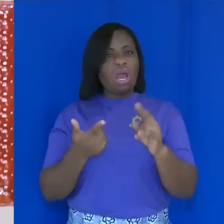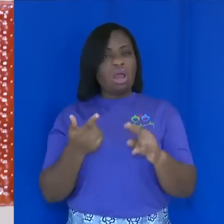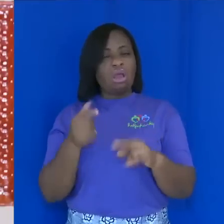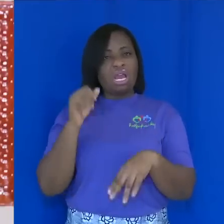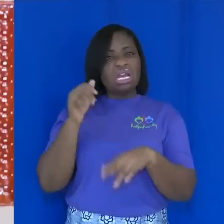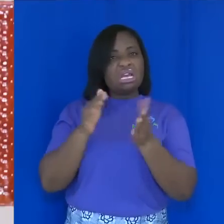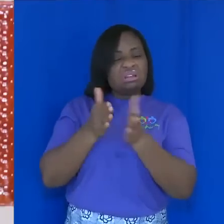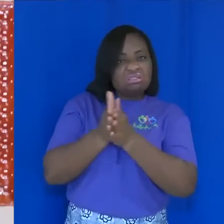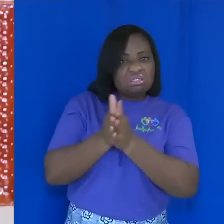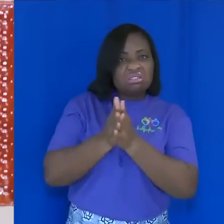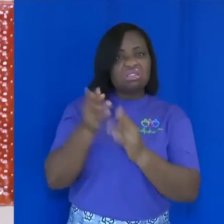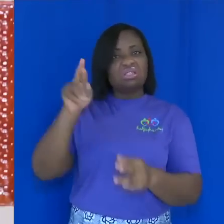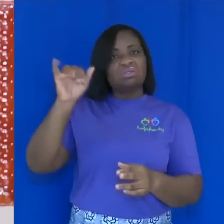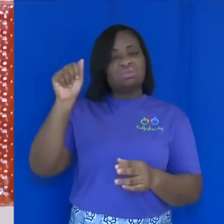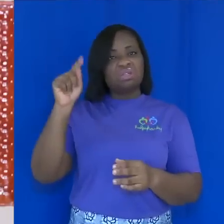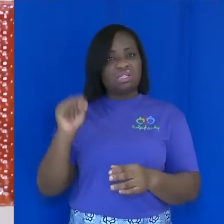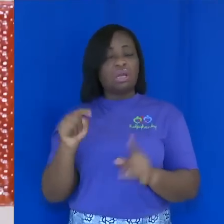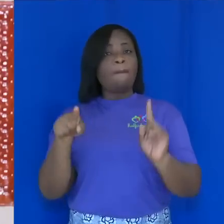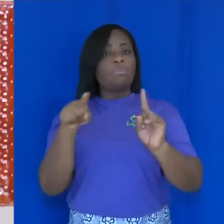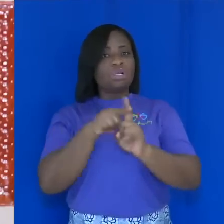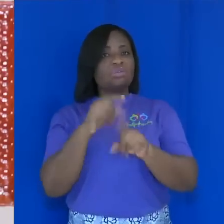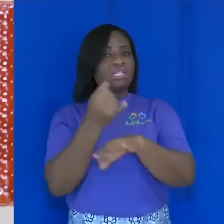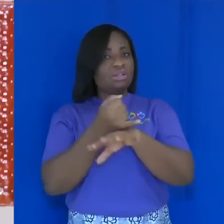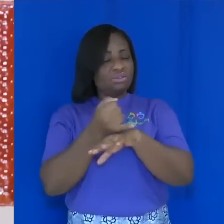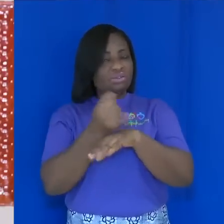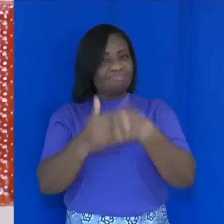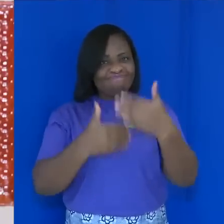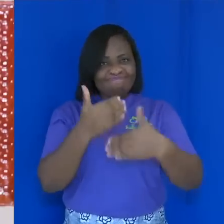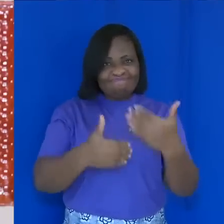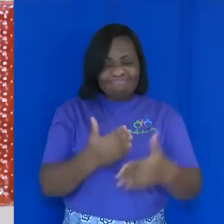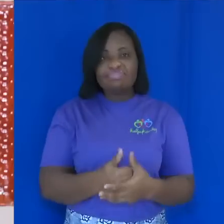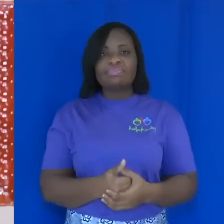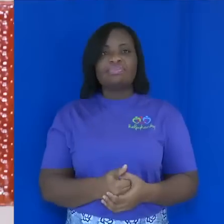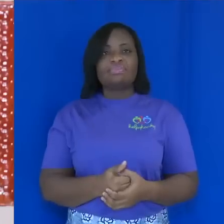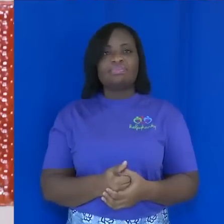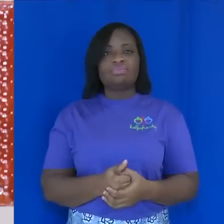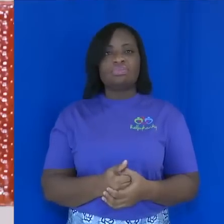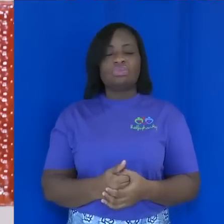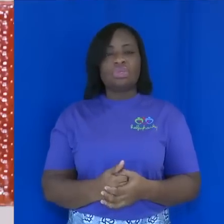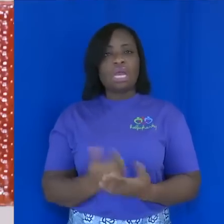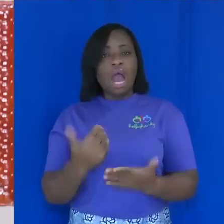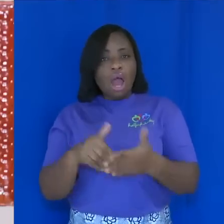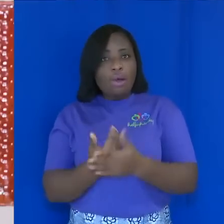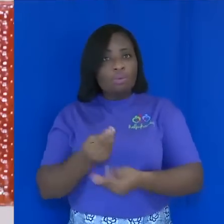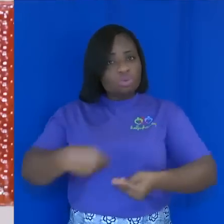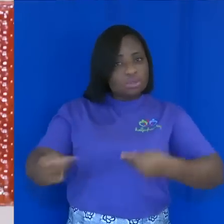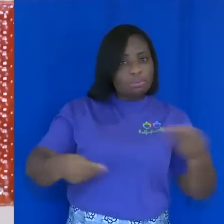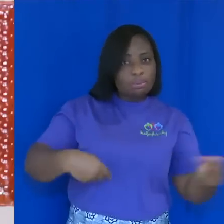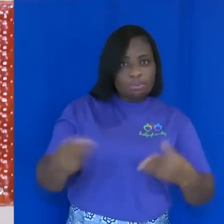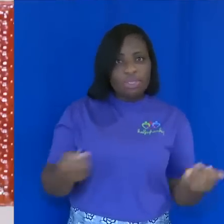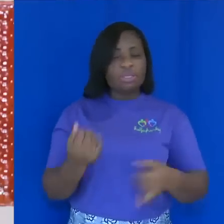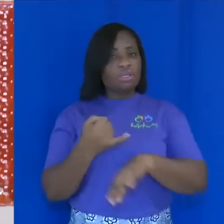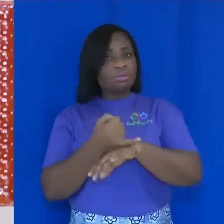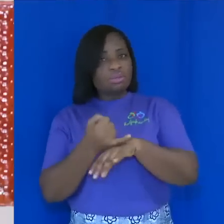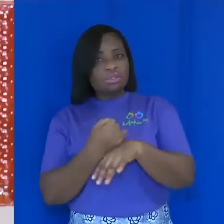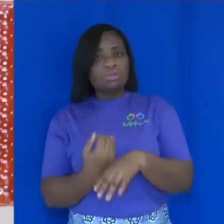in lending rates, and positive industry prospects. Consumer spending, industrial